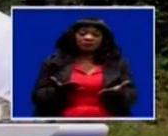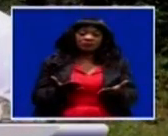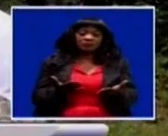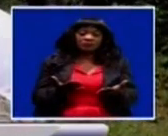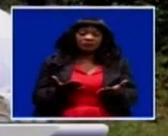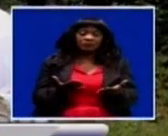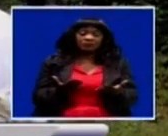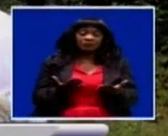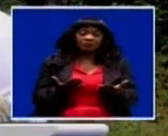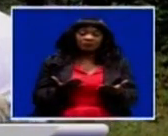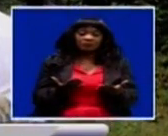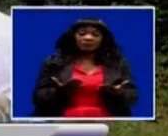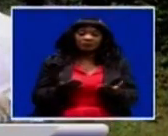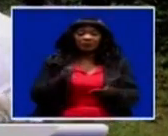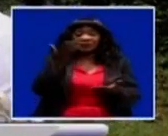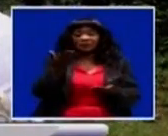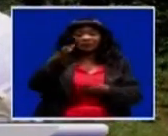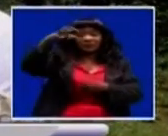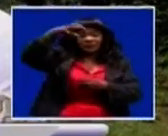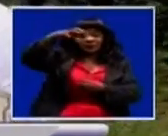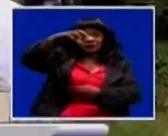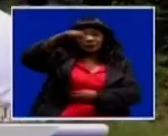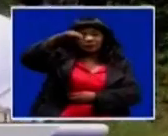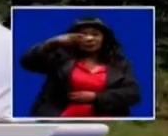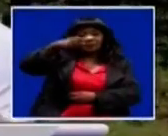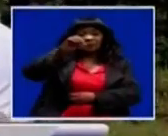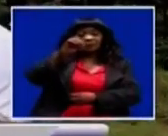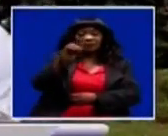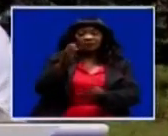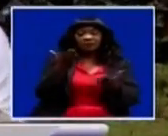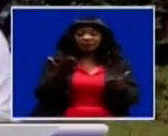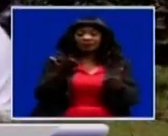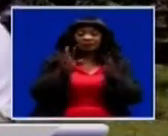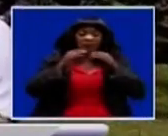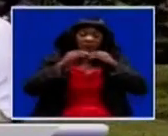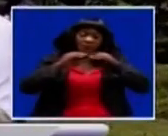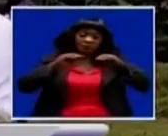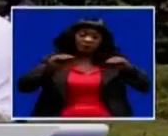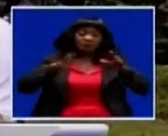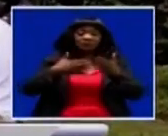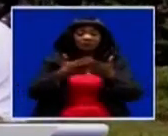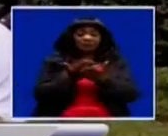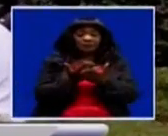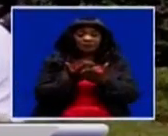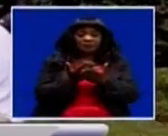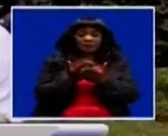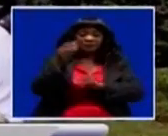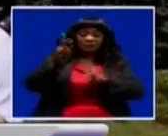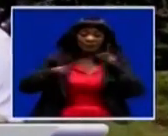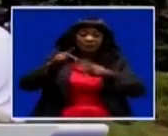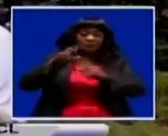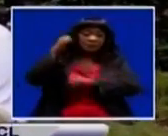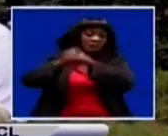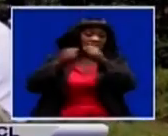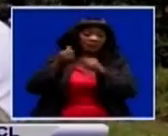Peaceful Federation, which is an NGO. And His Majesty had to look at how people are suffering here. You